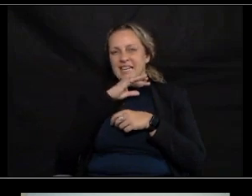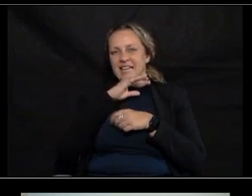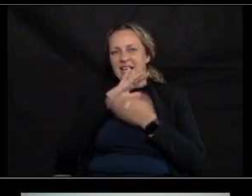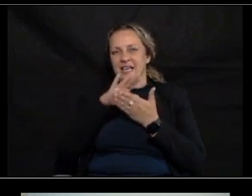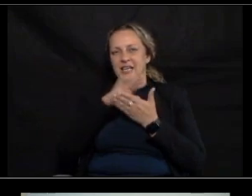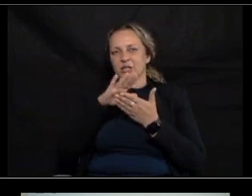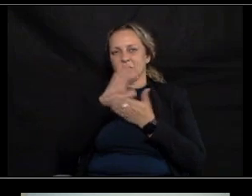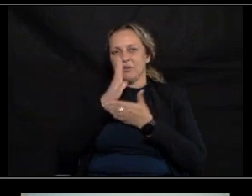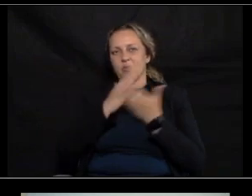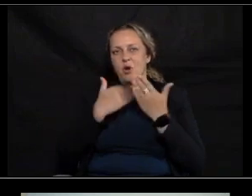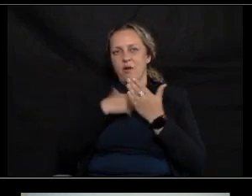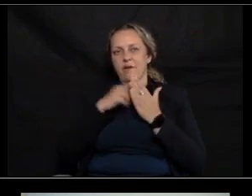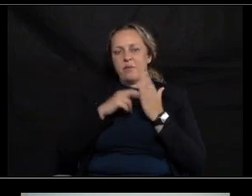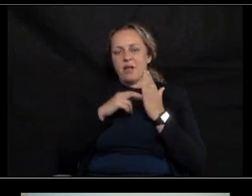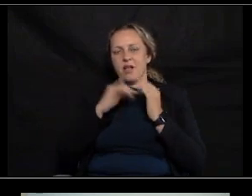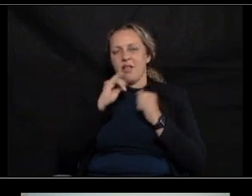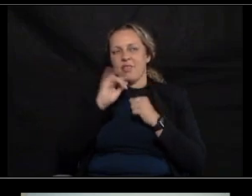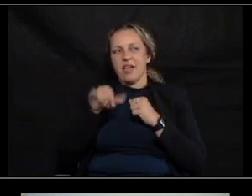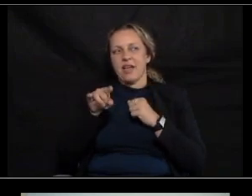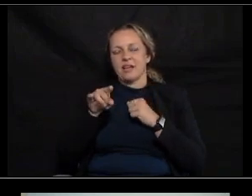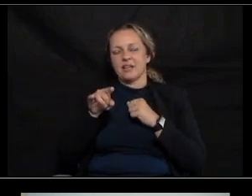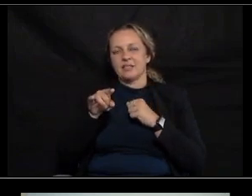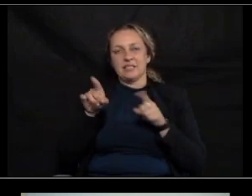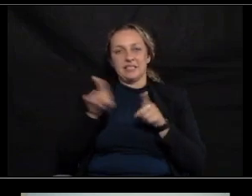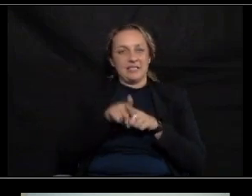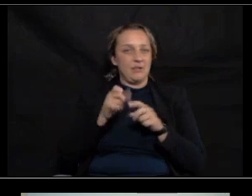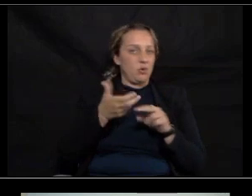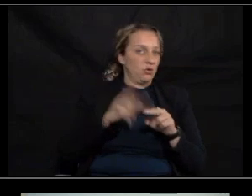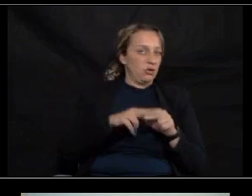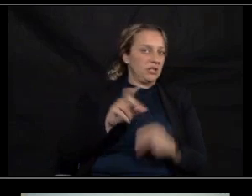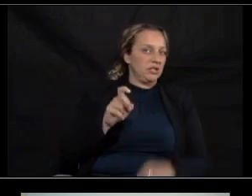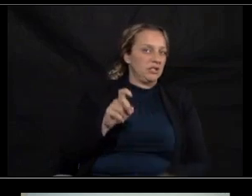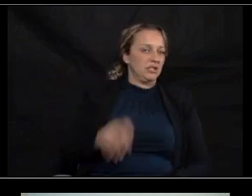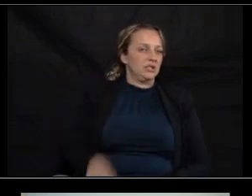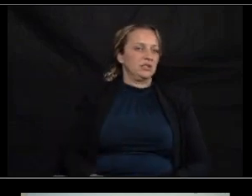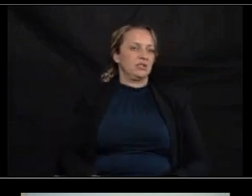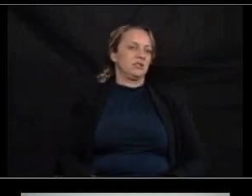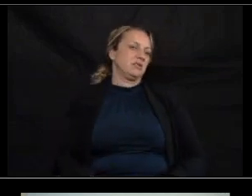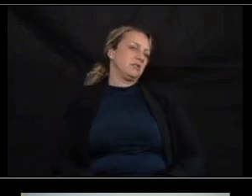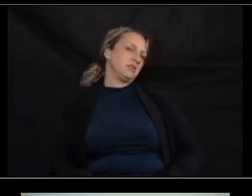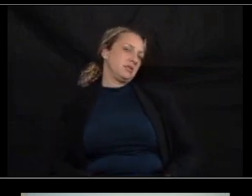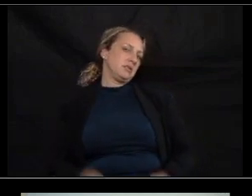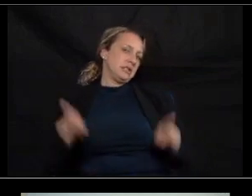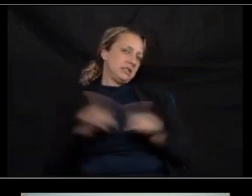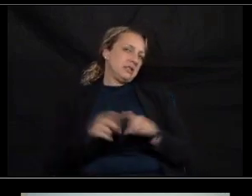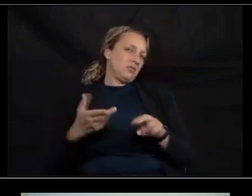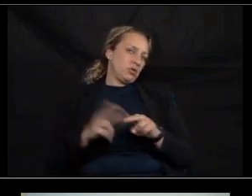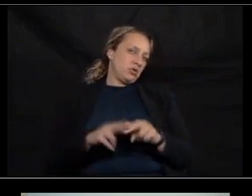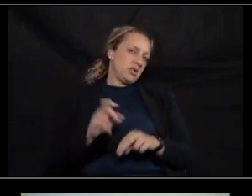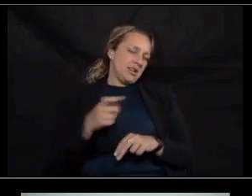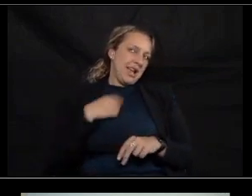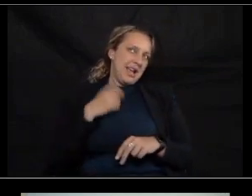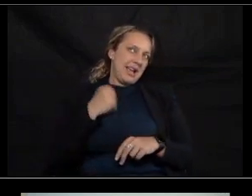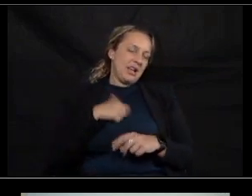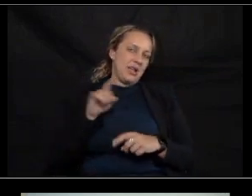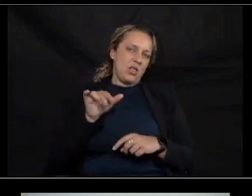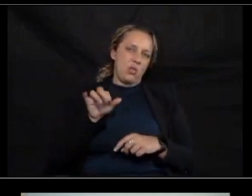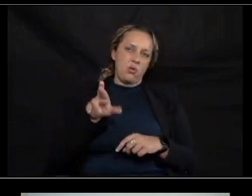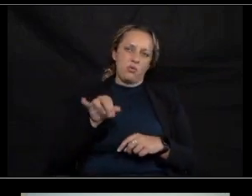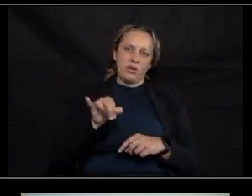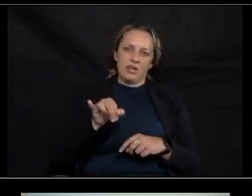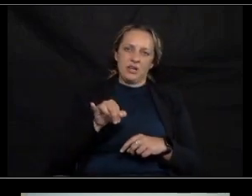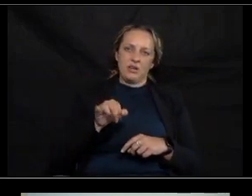our bill, and which did that stay the same or increased? Is that staying the same or increasing? I guess I'll ask Lori or